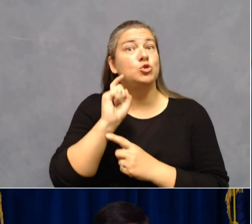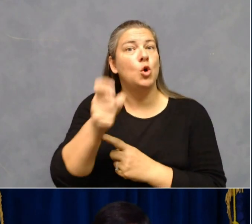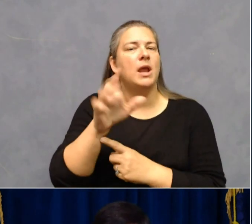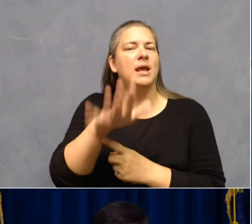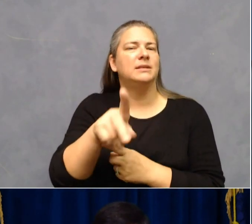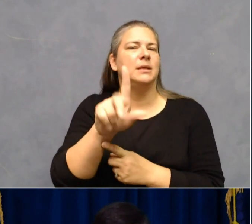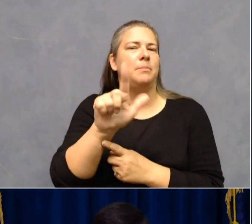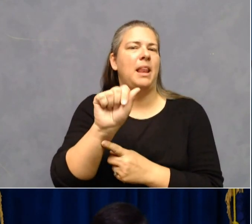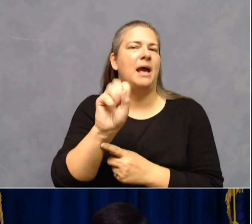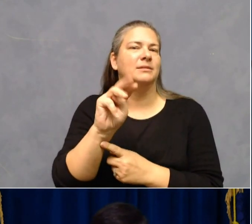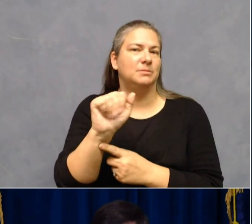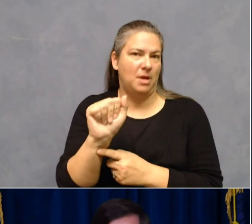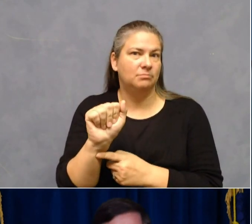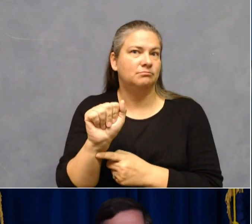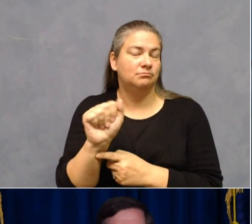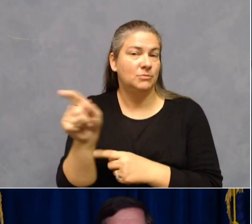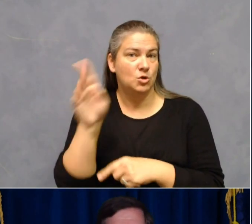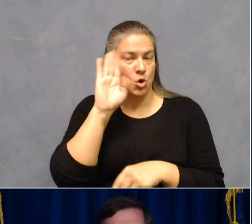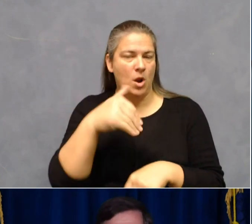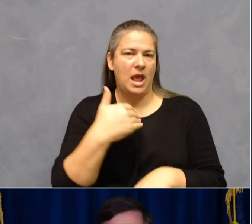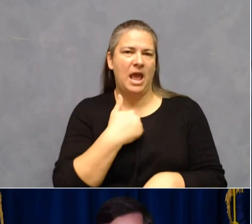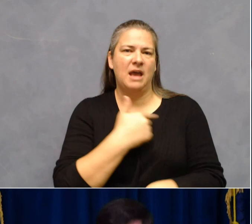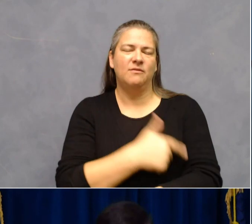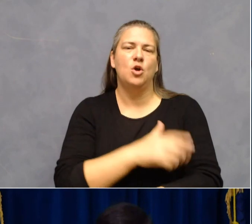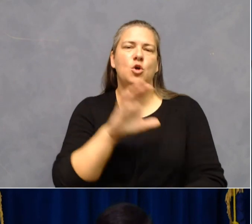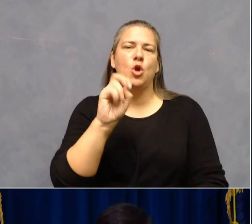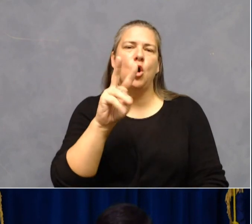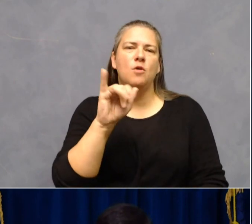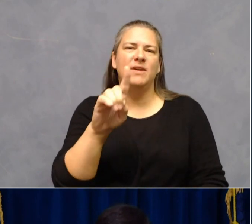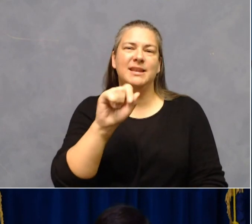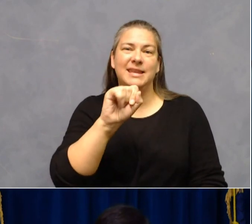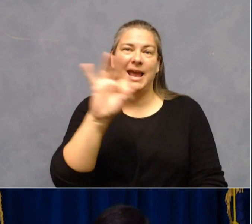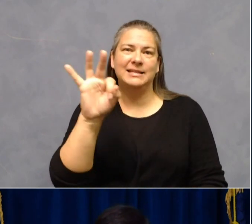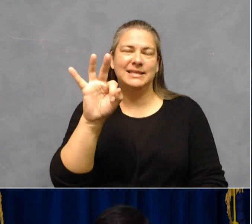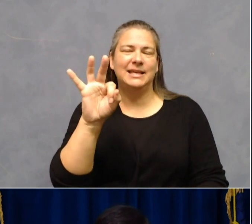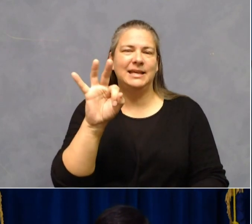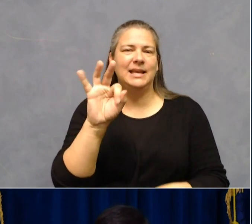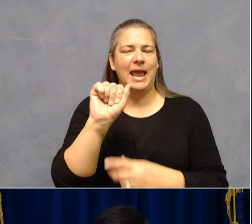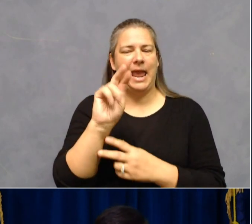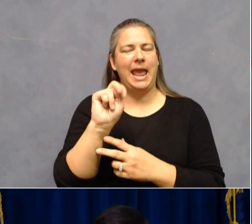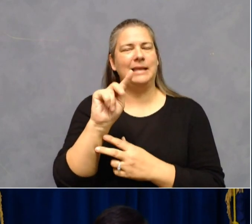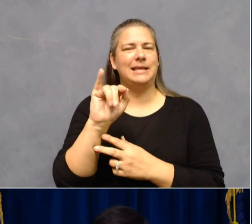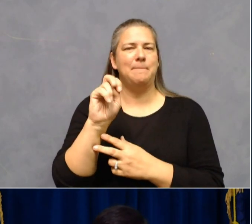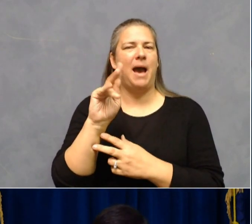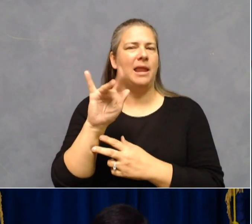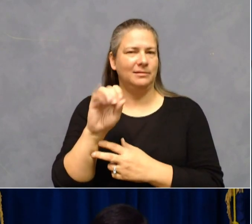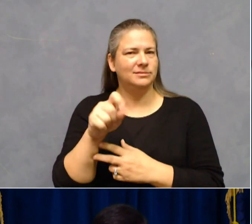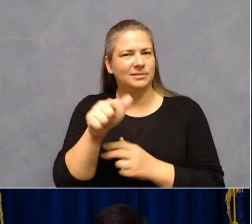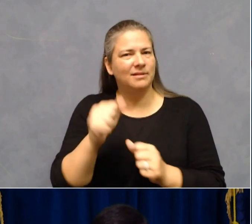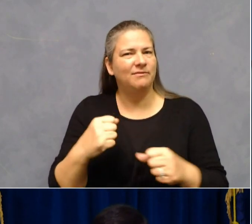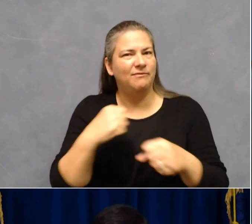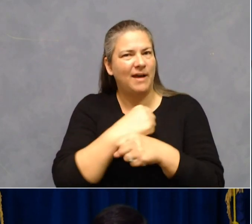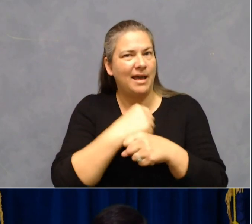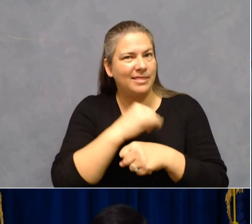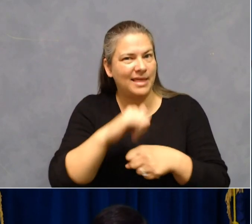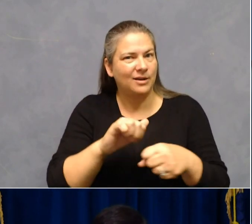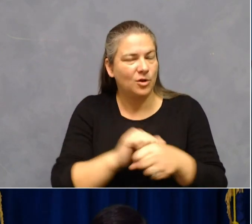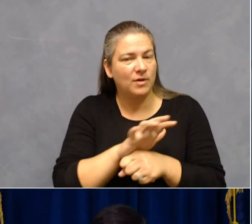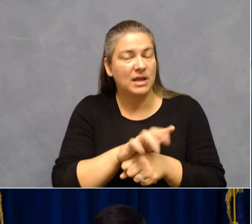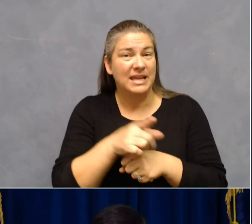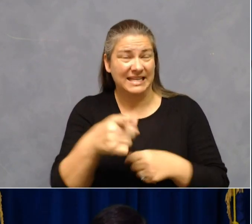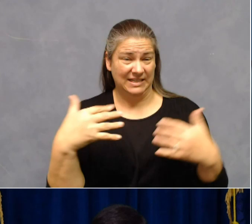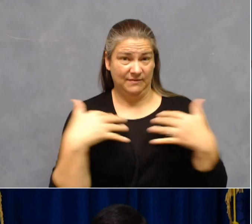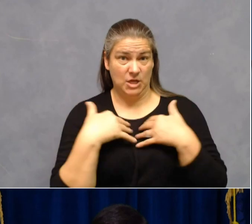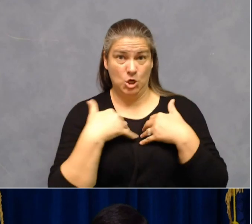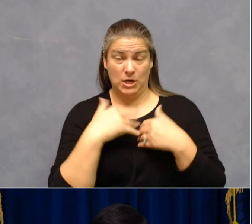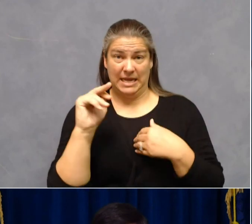knowing that it contains COVID-19 antibodies that could help others fight the disease. Matt said despite his fear of needles, he did what he